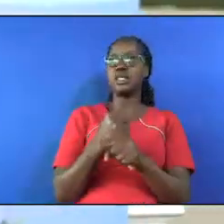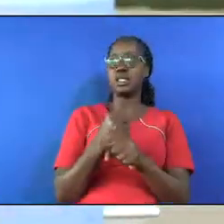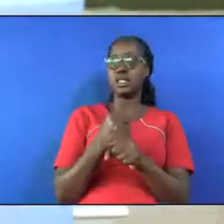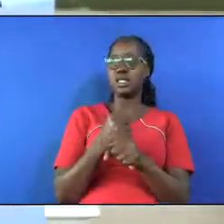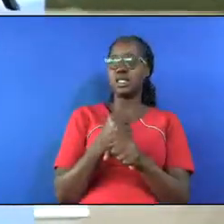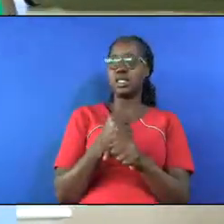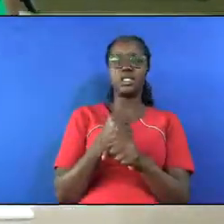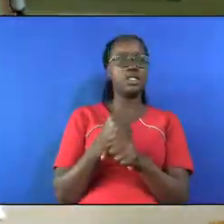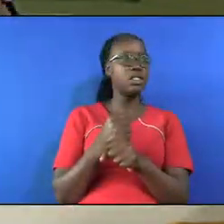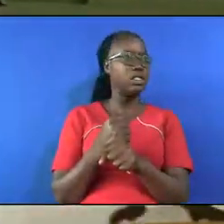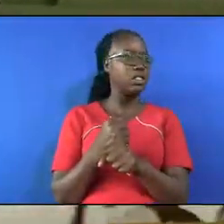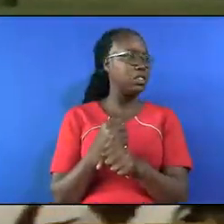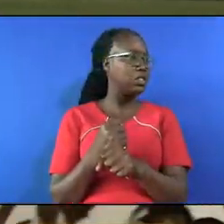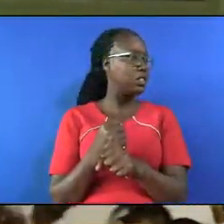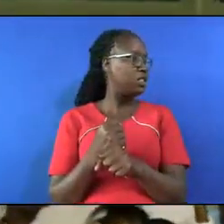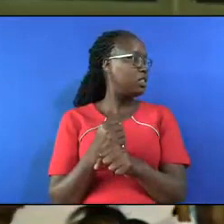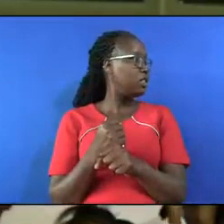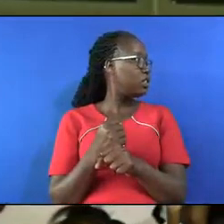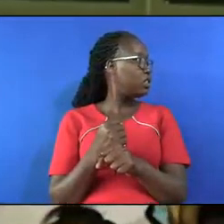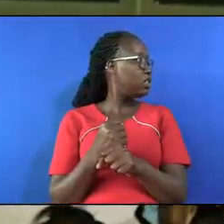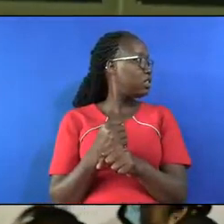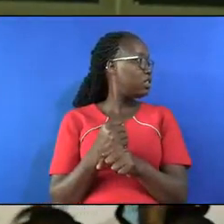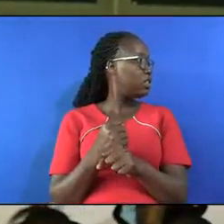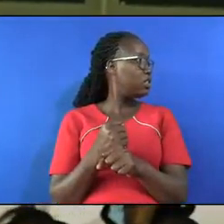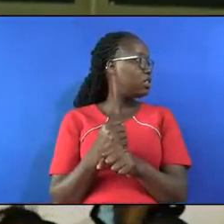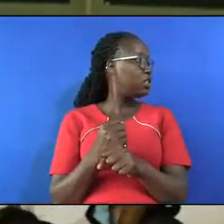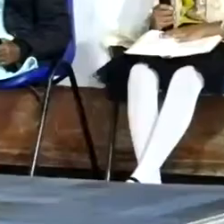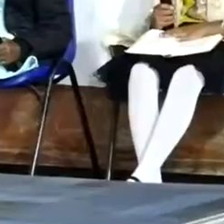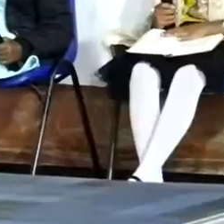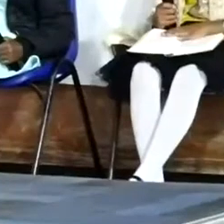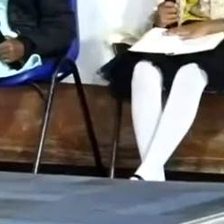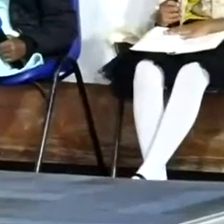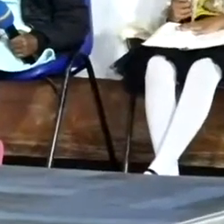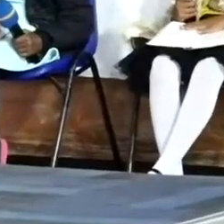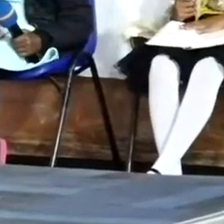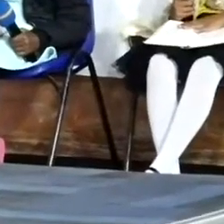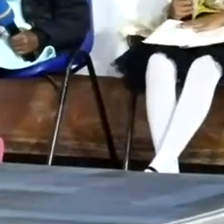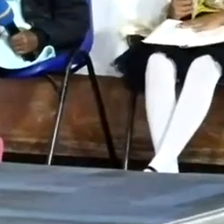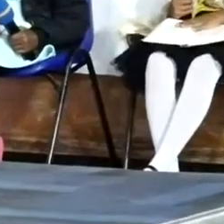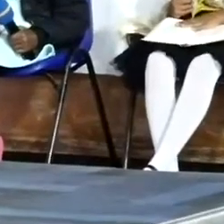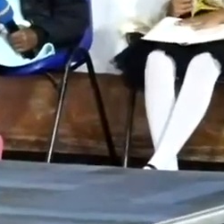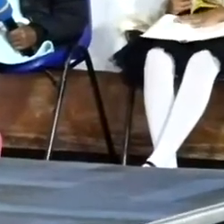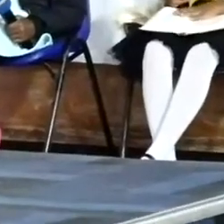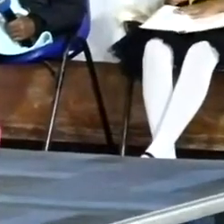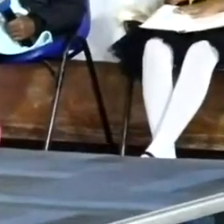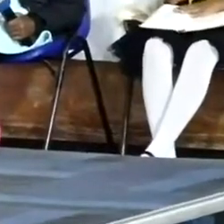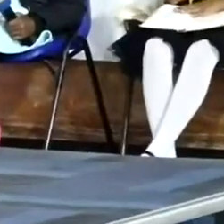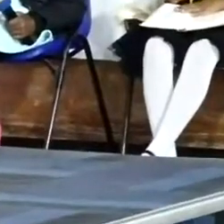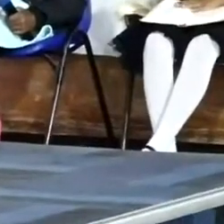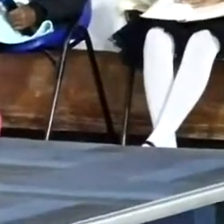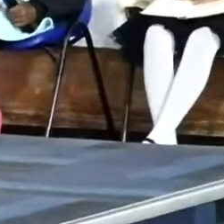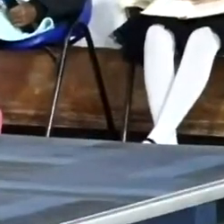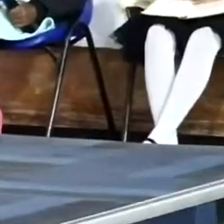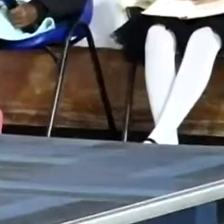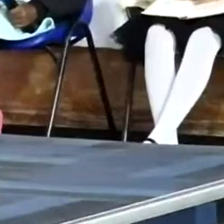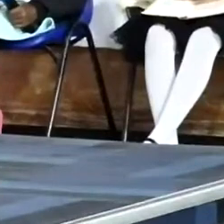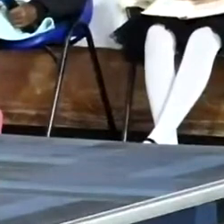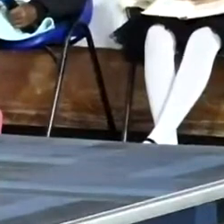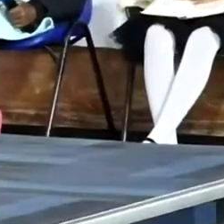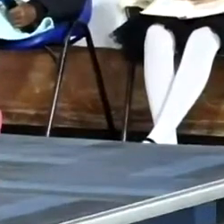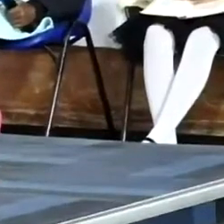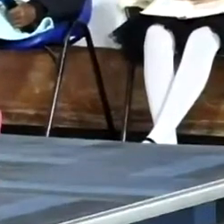he? Yes, yes, the one in yellow, yes? Not eight, yes? Someone else,